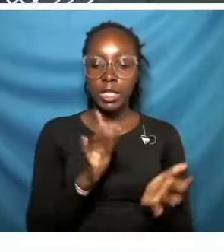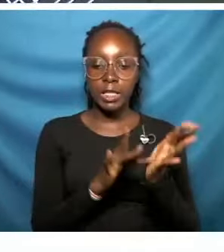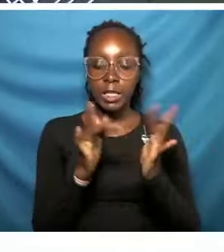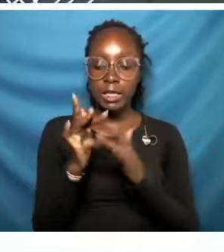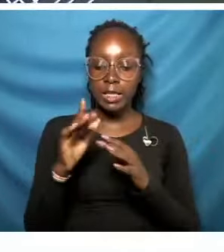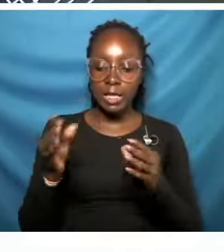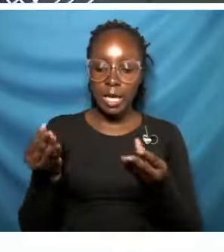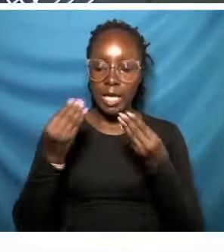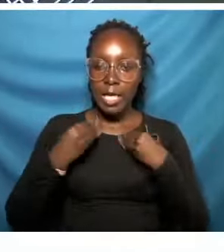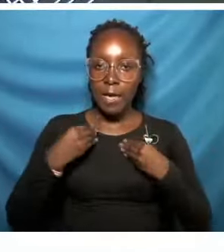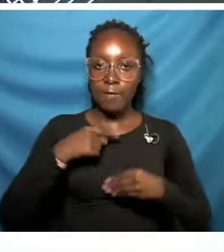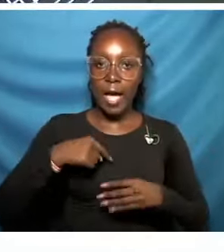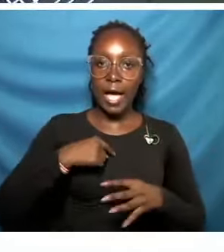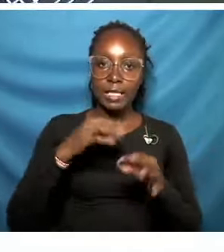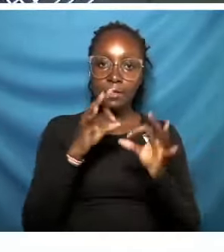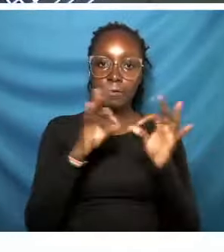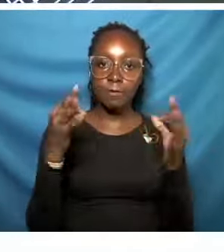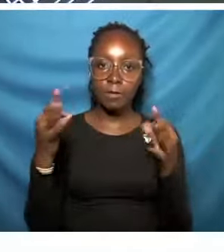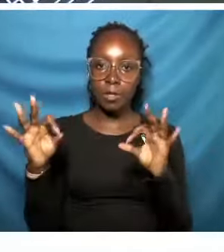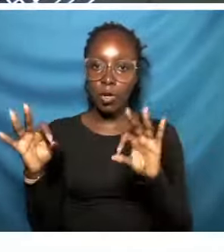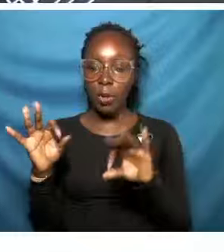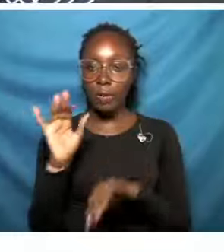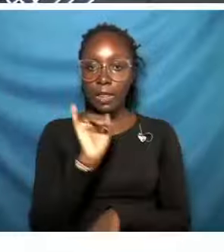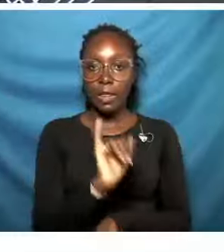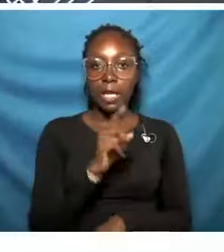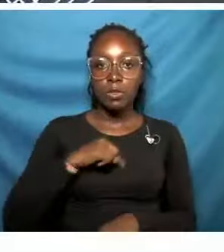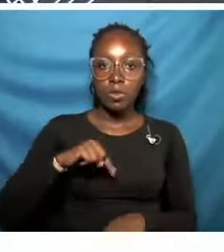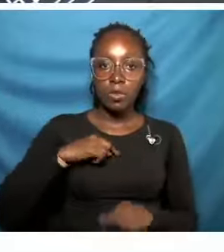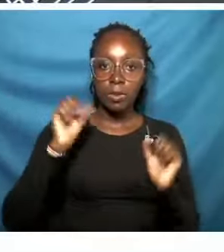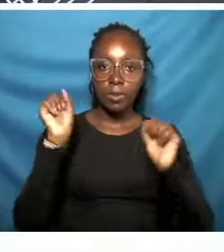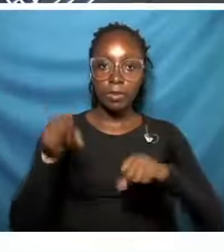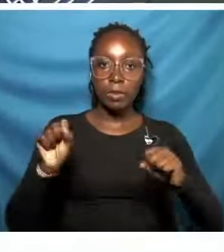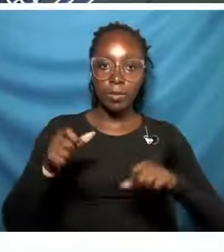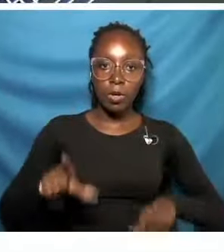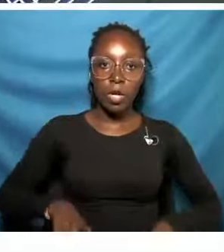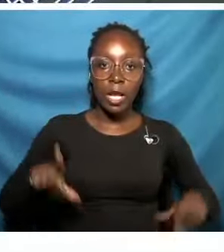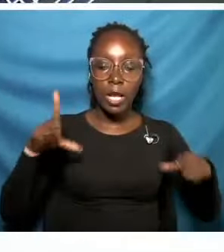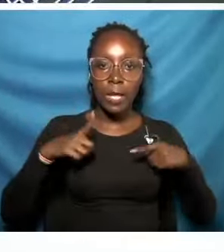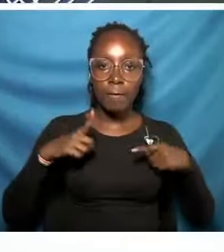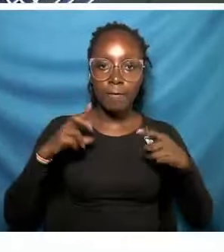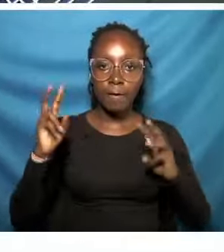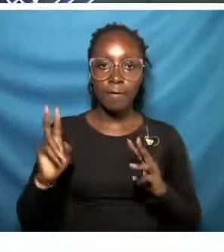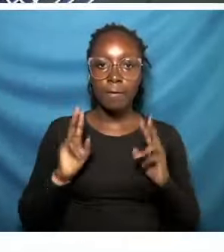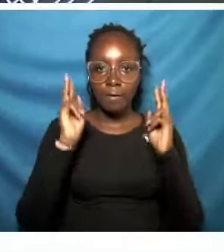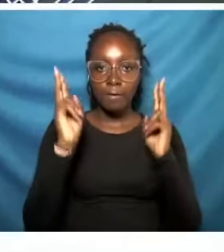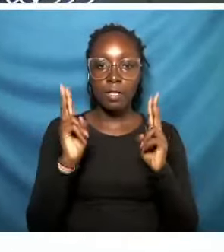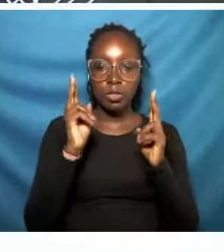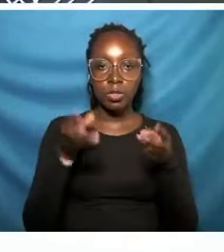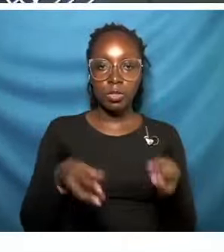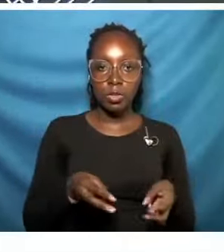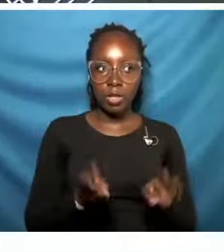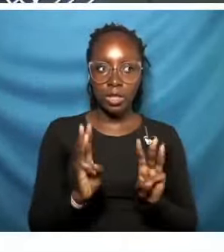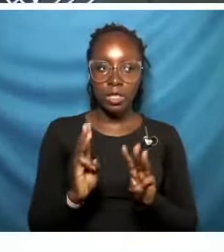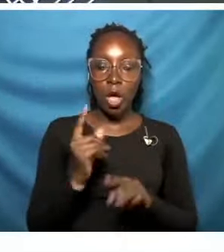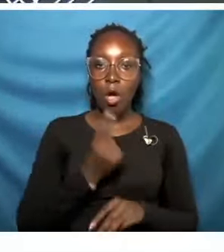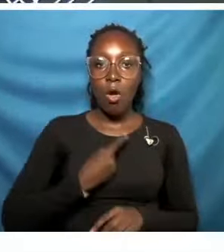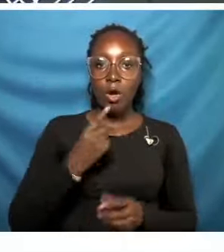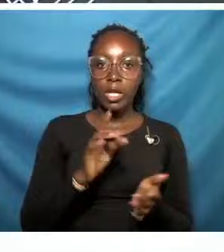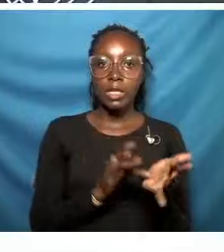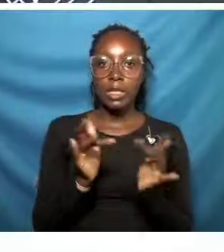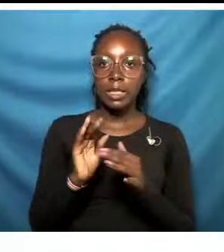freedom so that we can live victoriously. Only Jesus gives us